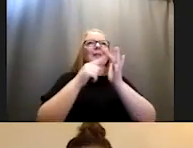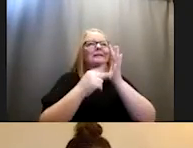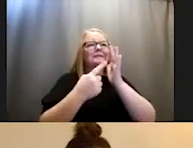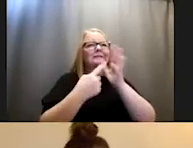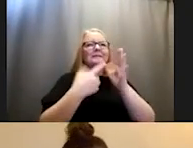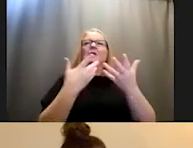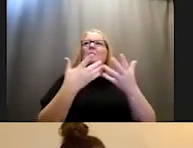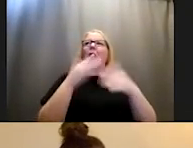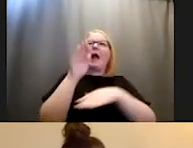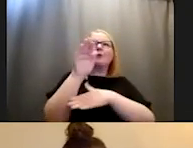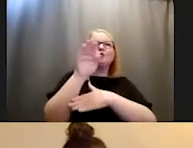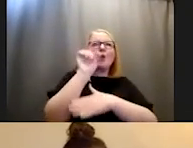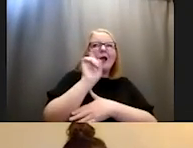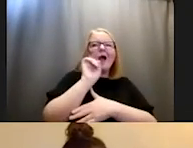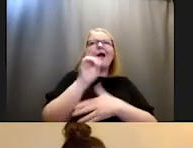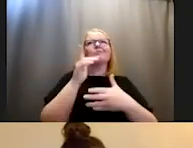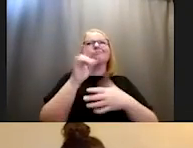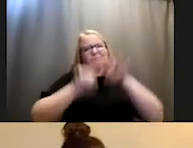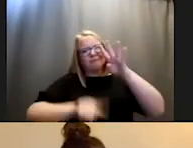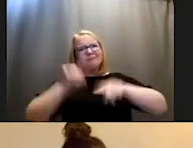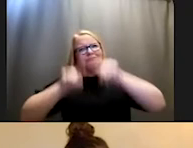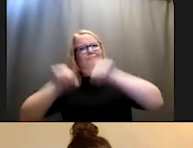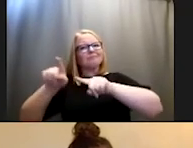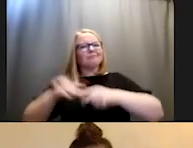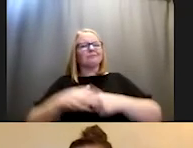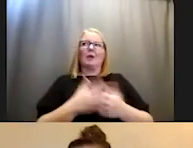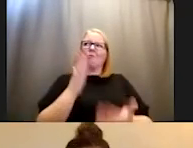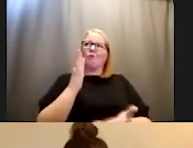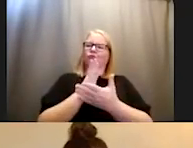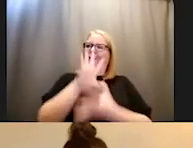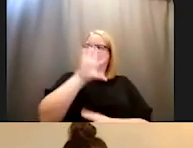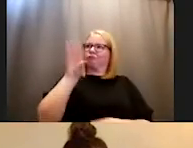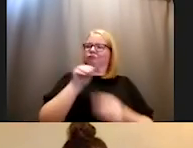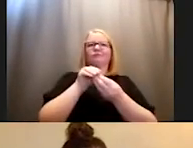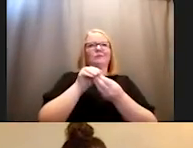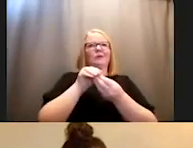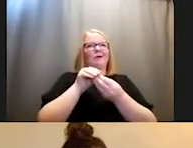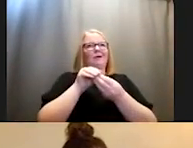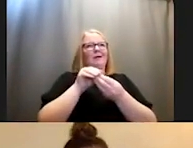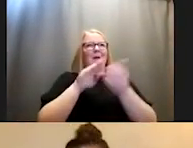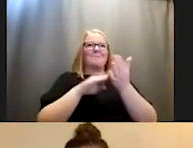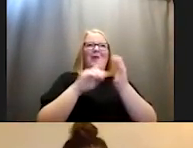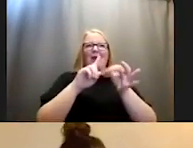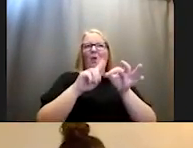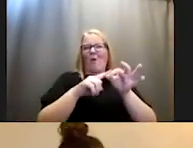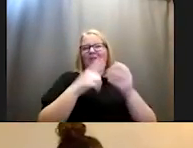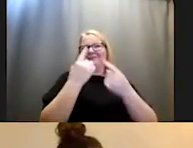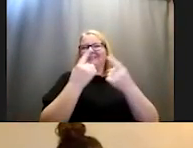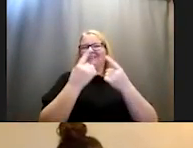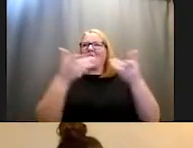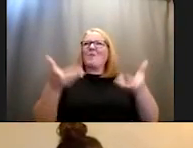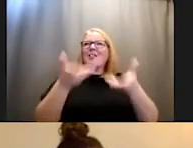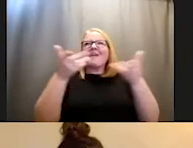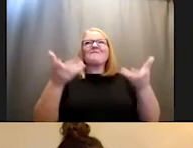Outdoor Girl for the youth market. And it very much captured Quant's brand, a very playful, cheeky attitude